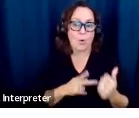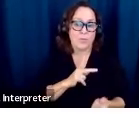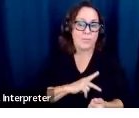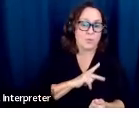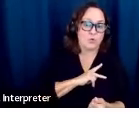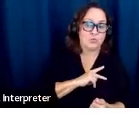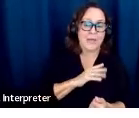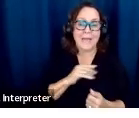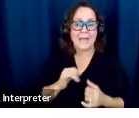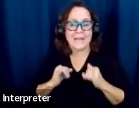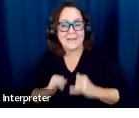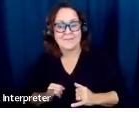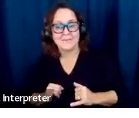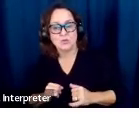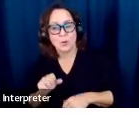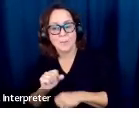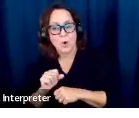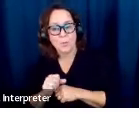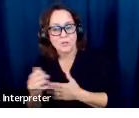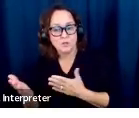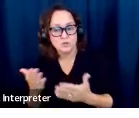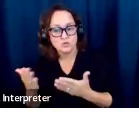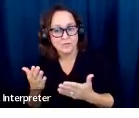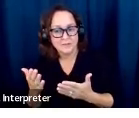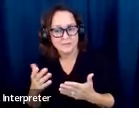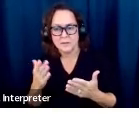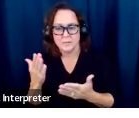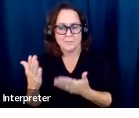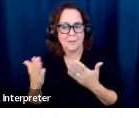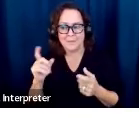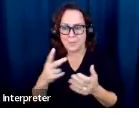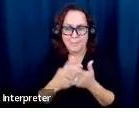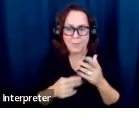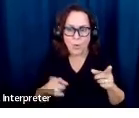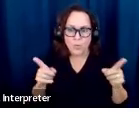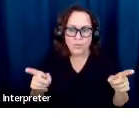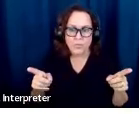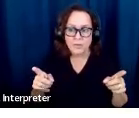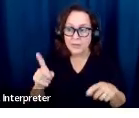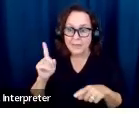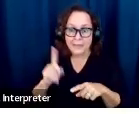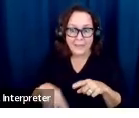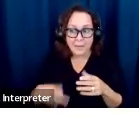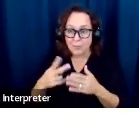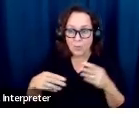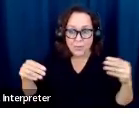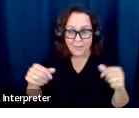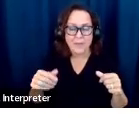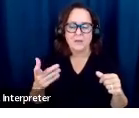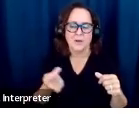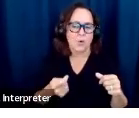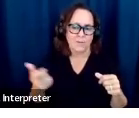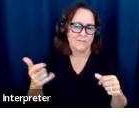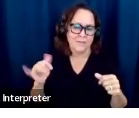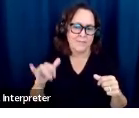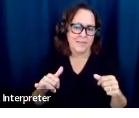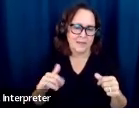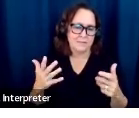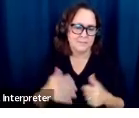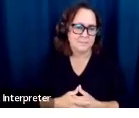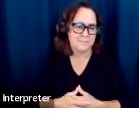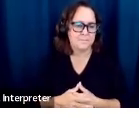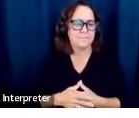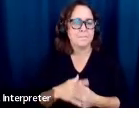services and individual employment support services while at work. Lastly, KDES has increased the allowable group size